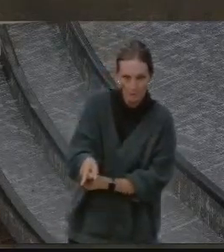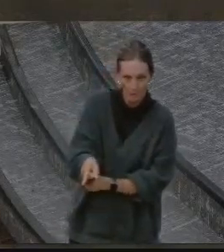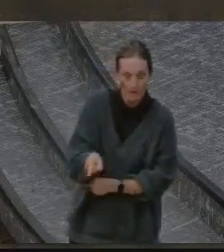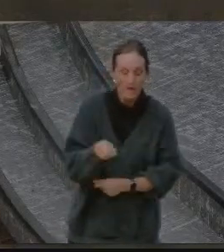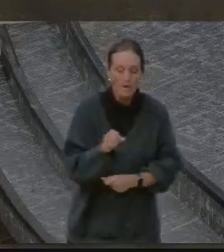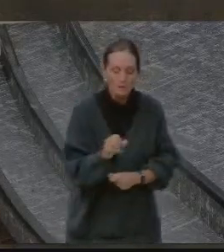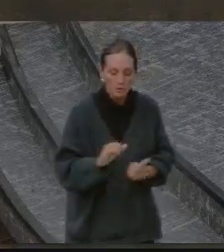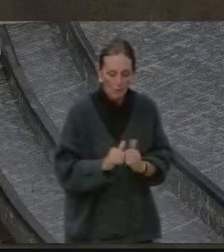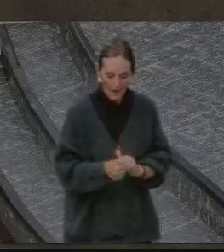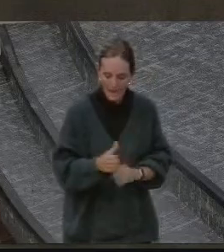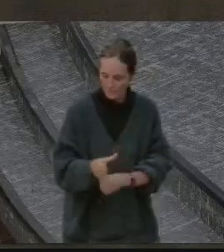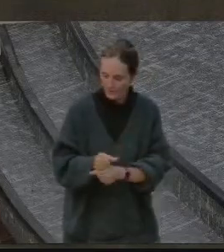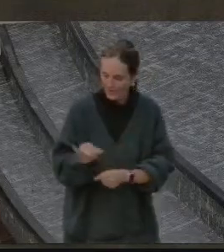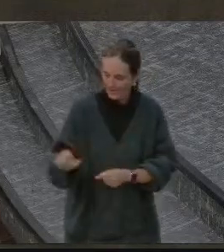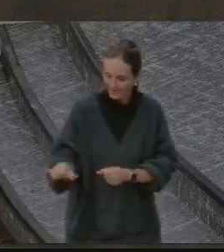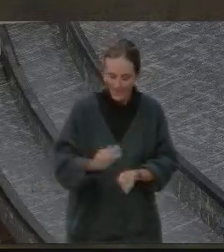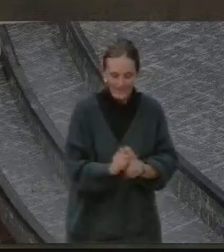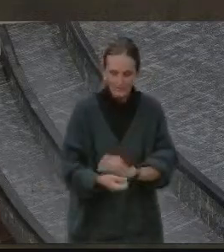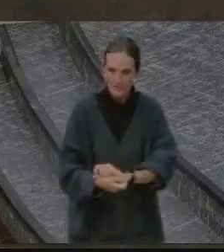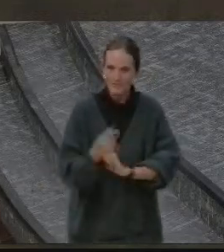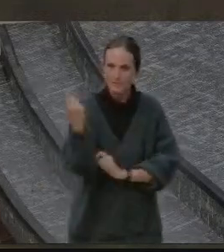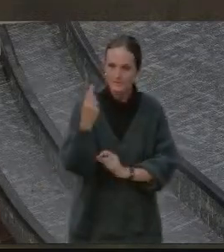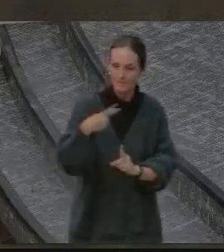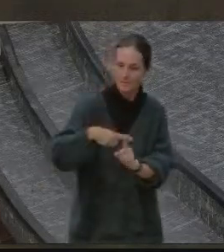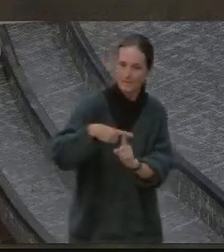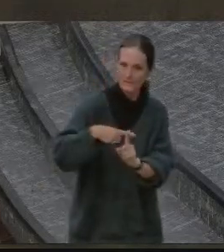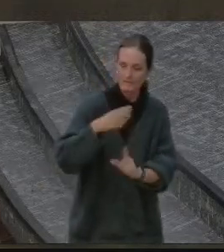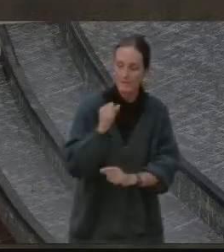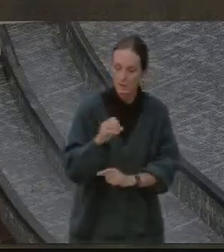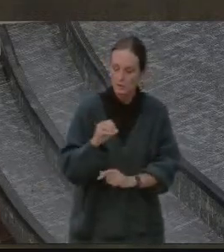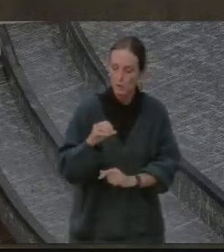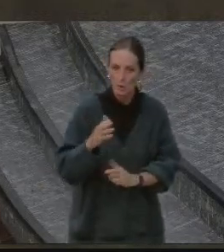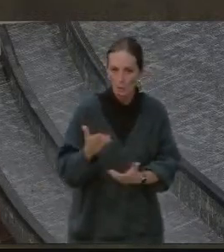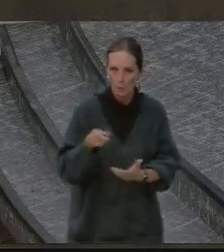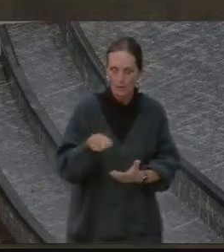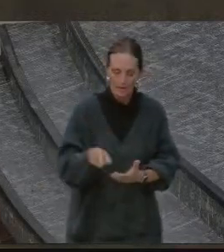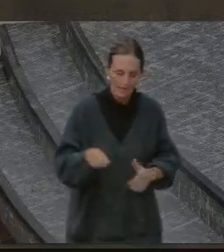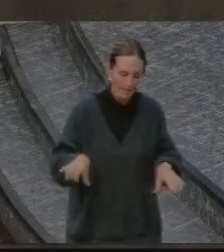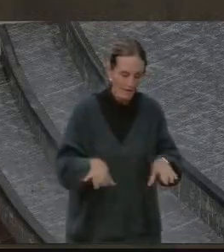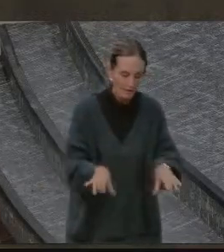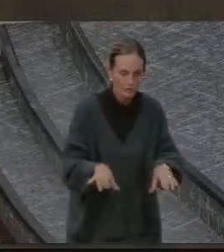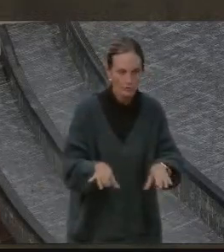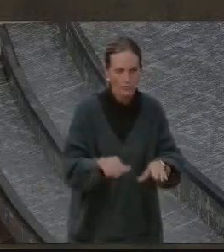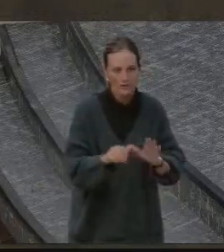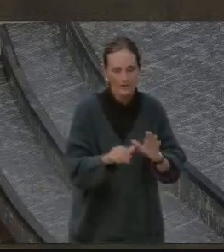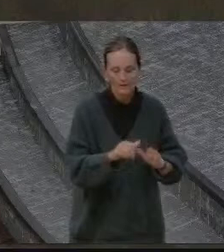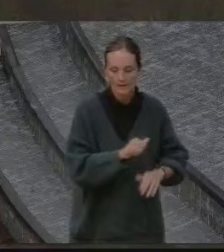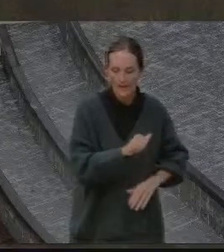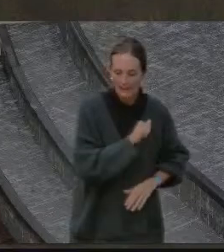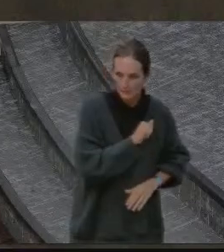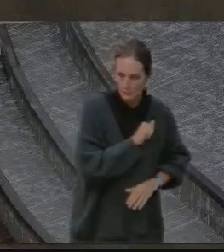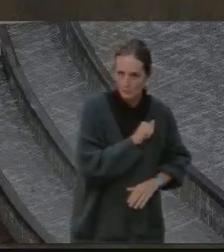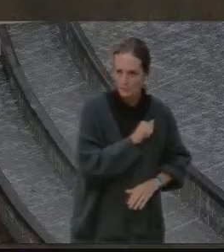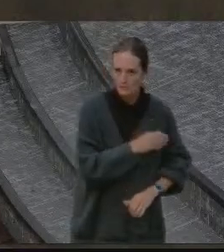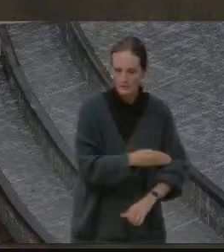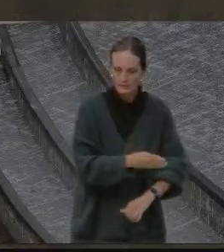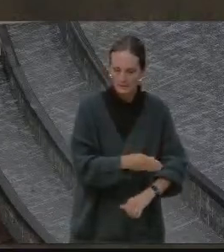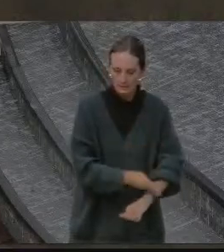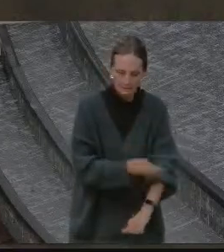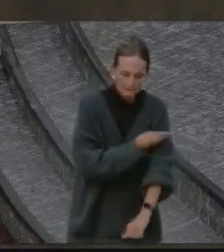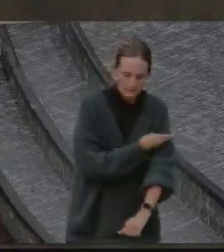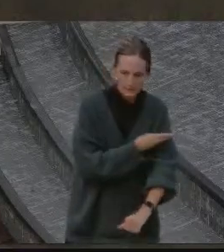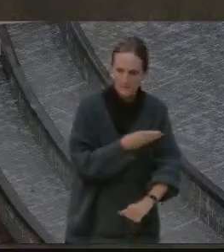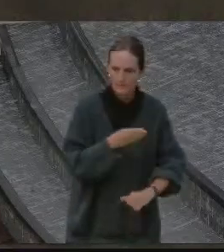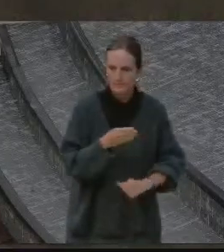that into something positive? So they're doing habitudes and, you know, looking at, are you a thermostat, or are you a thermometer, are you this or are